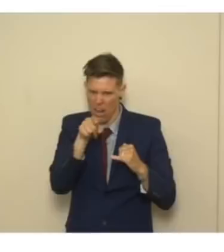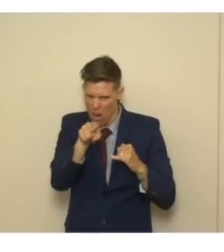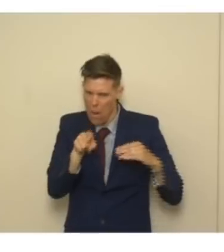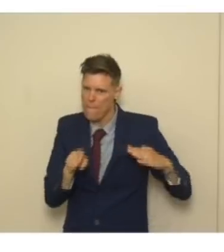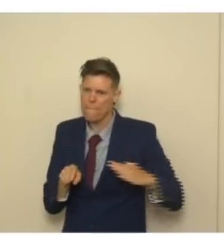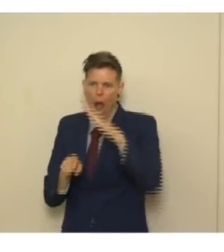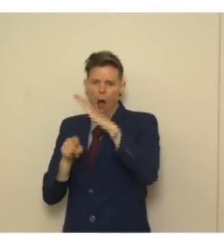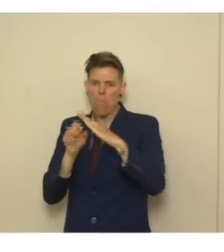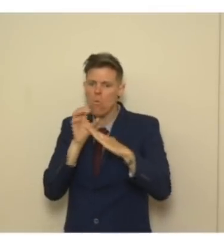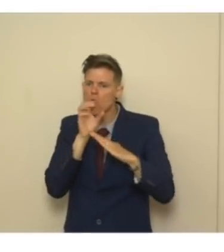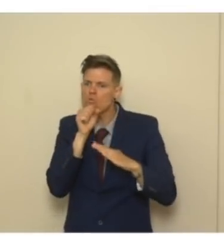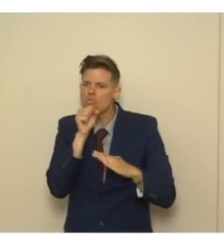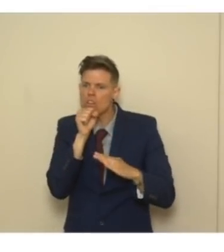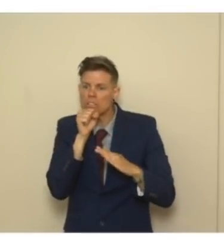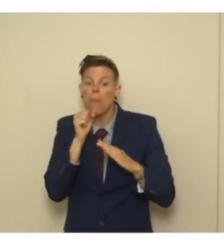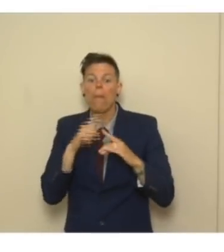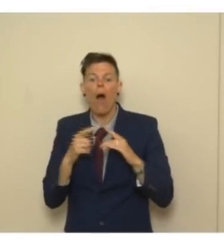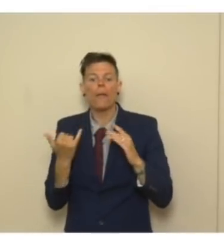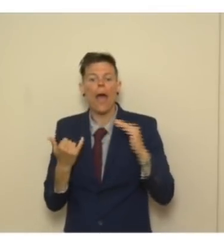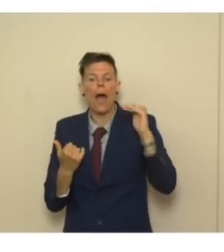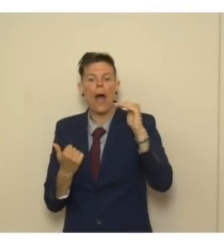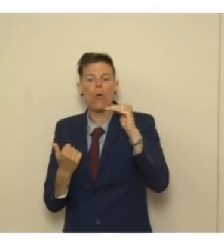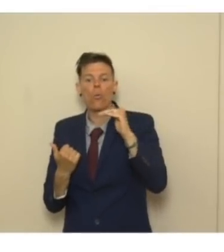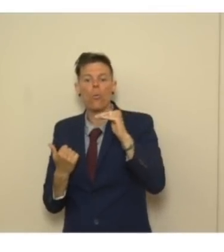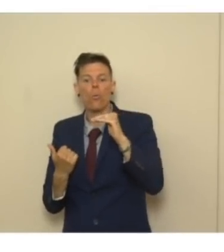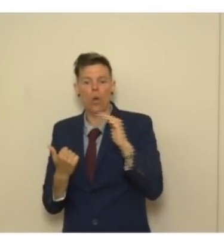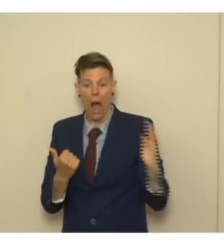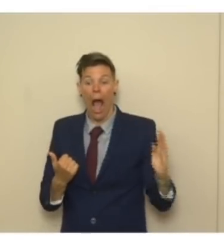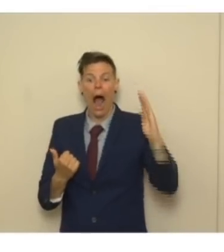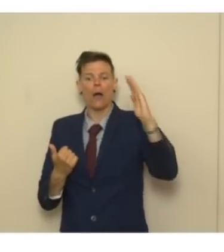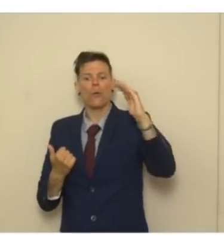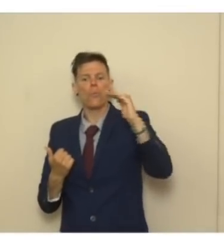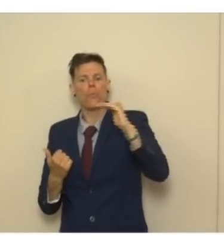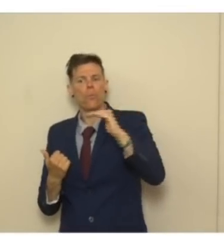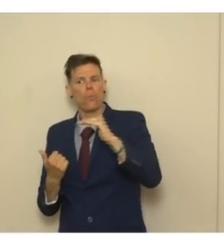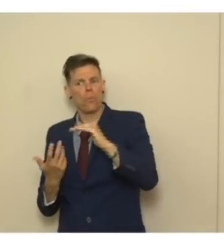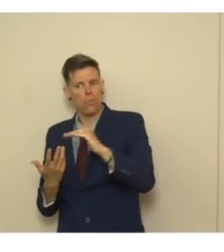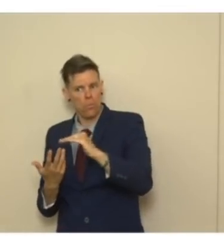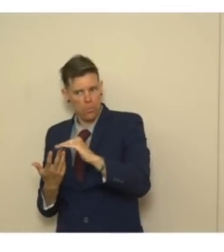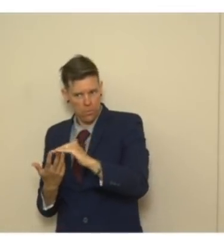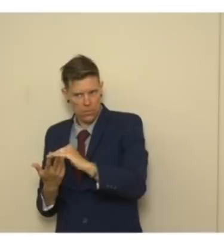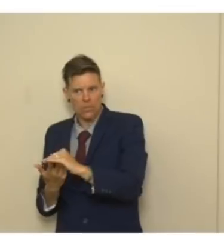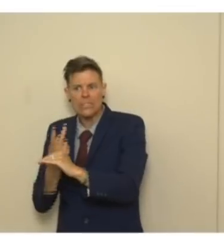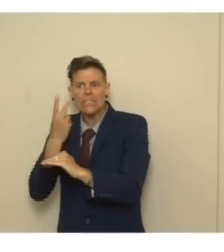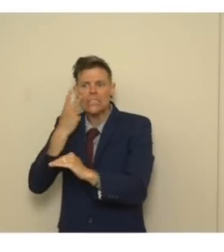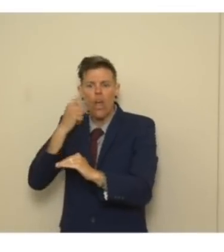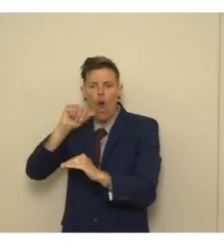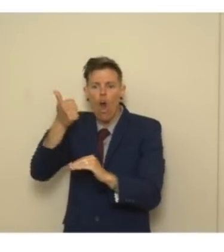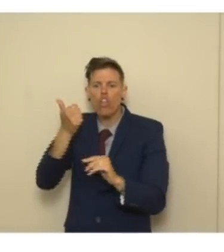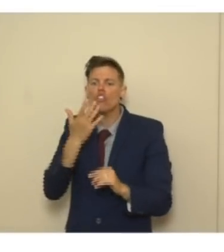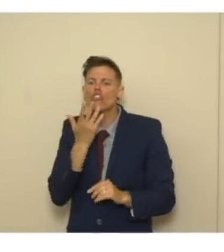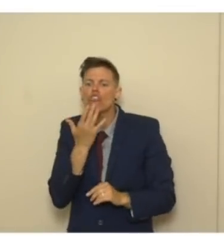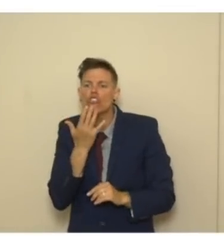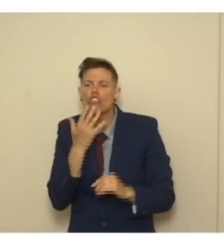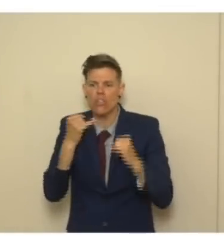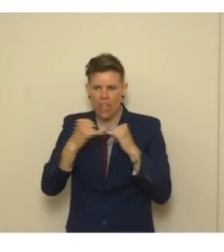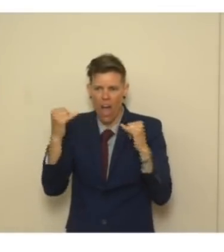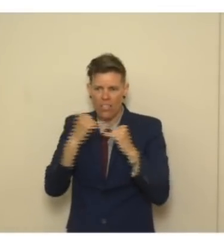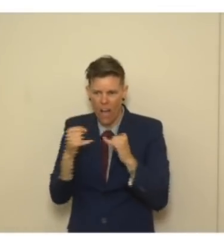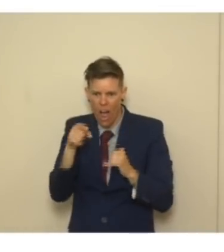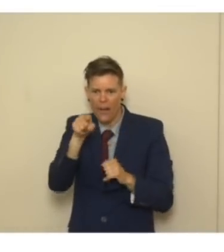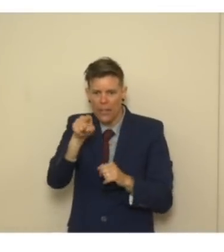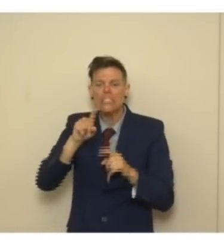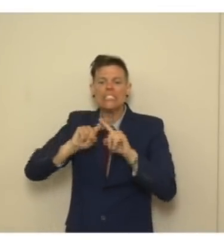trending down. If you look really closely at the other lines in this graph, the other solid lines, all of the other regions are having upward